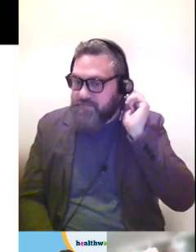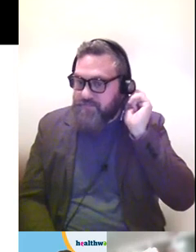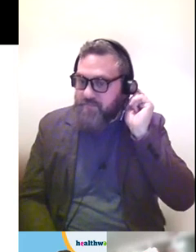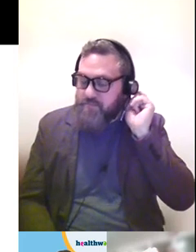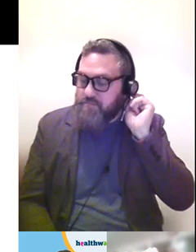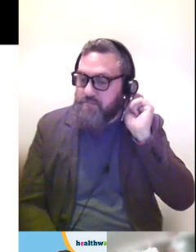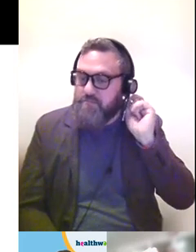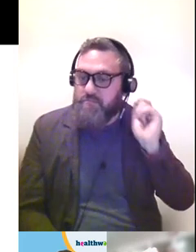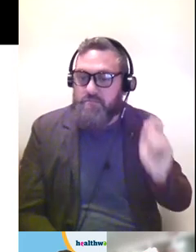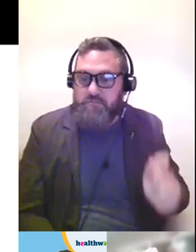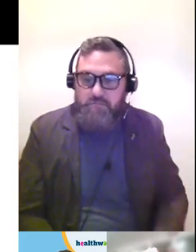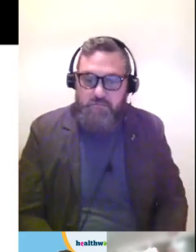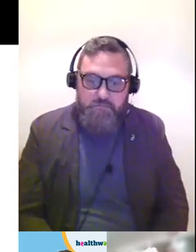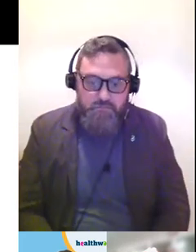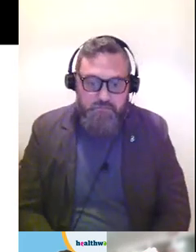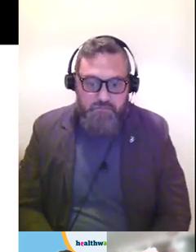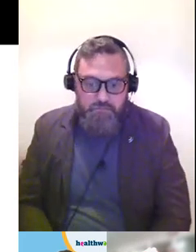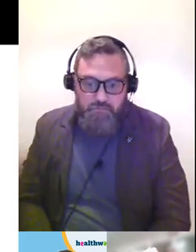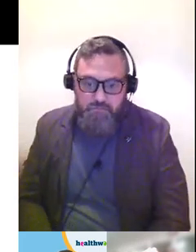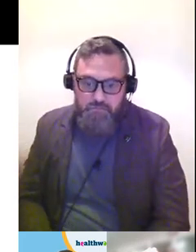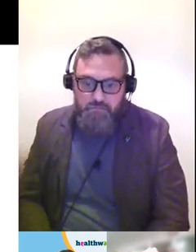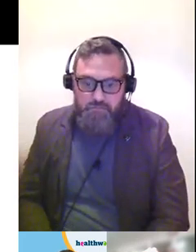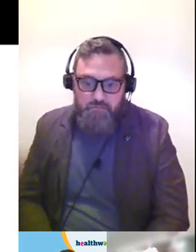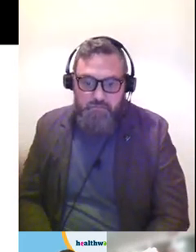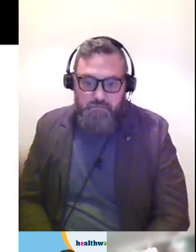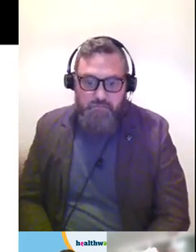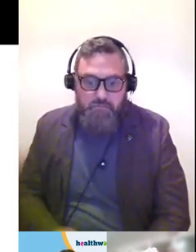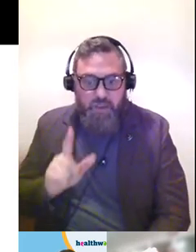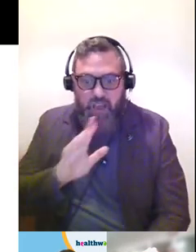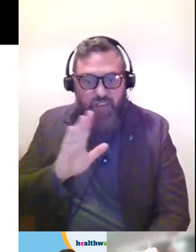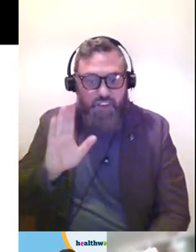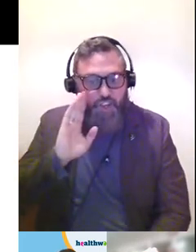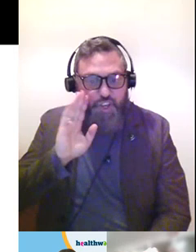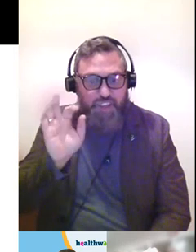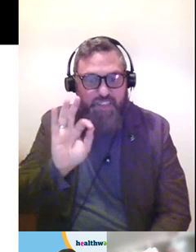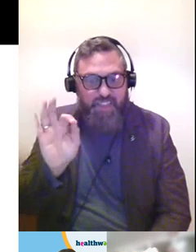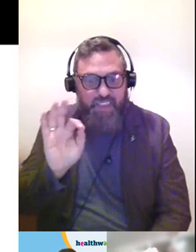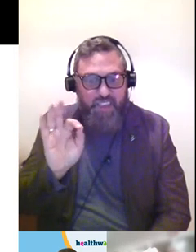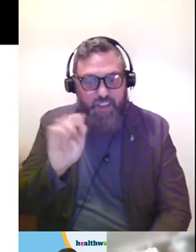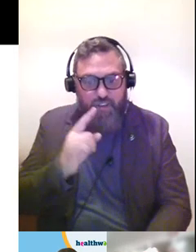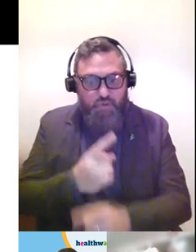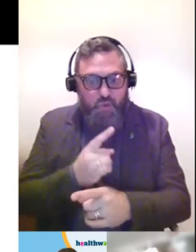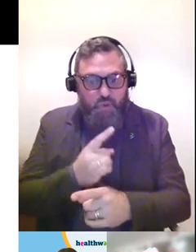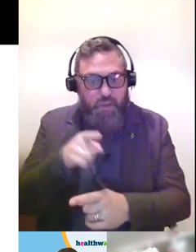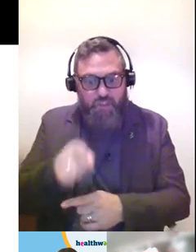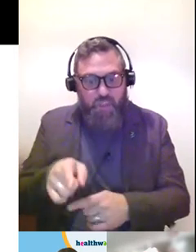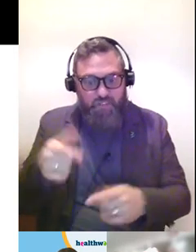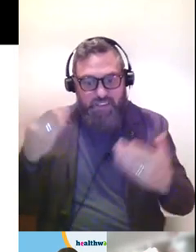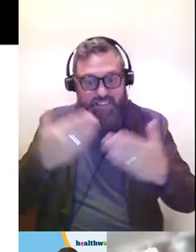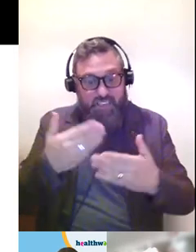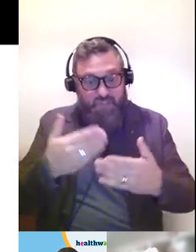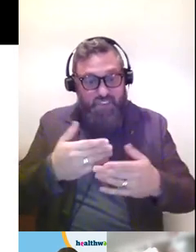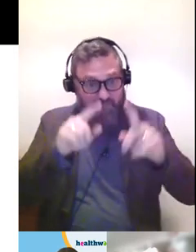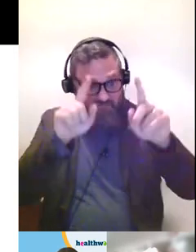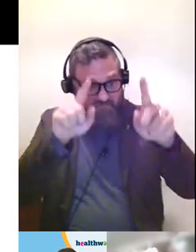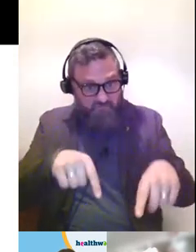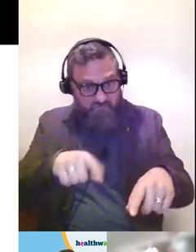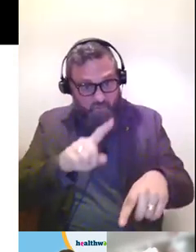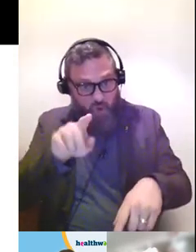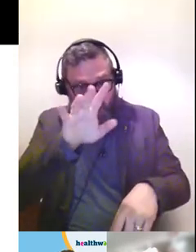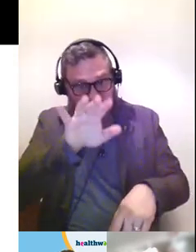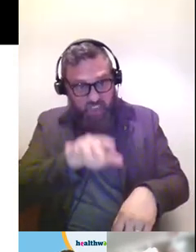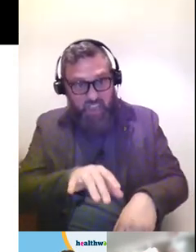heard those basics spoken about this evening. I don't take anything away from the things that